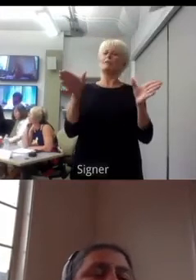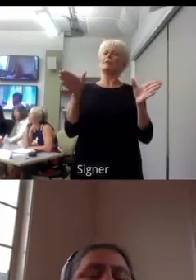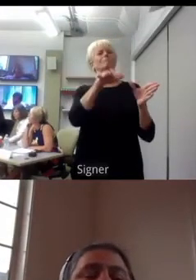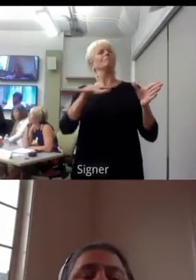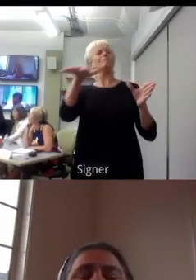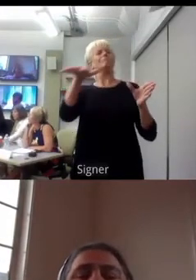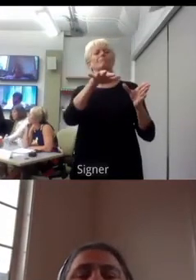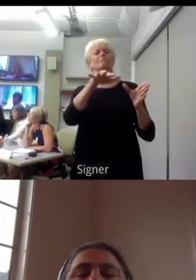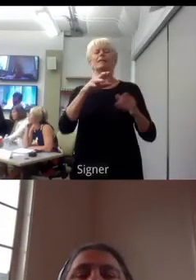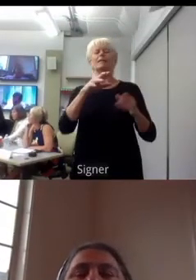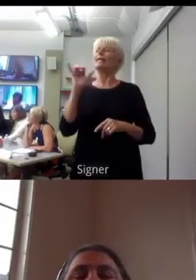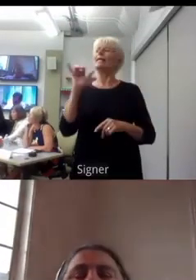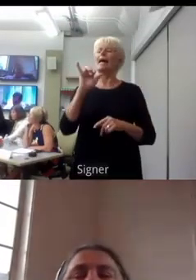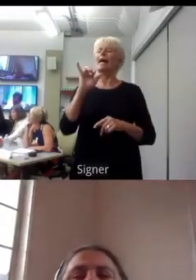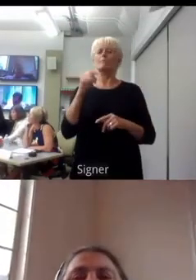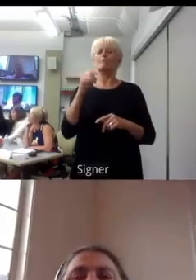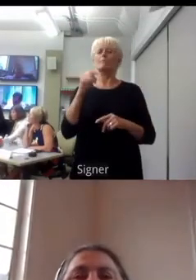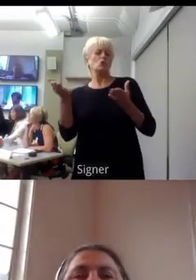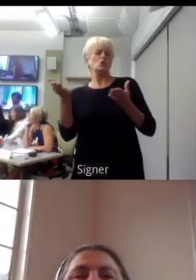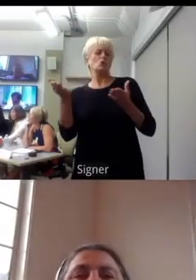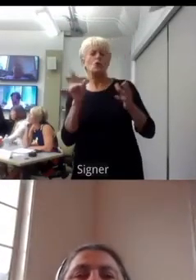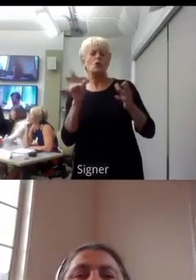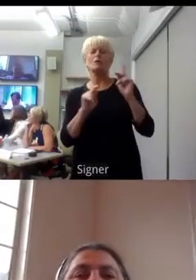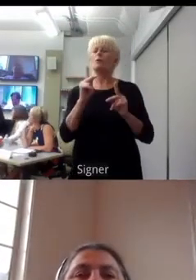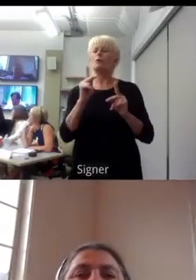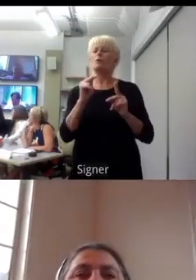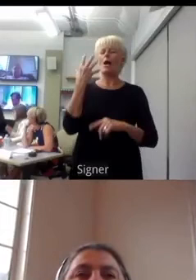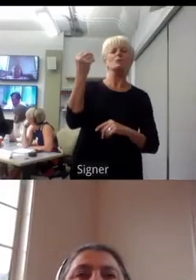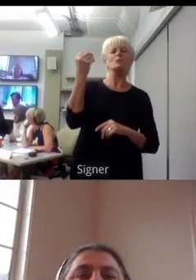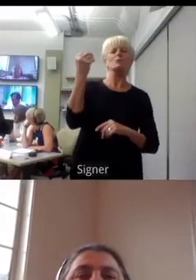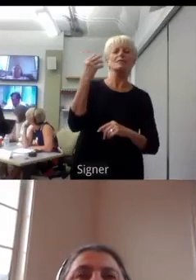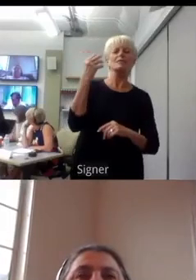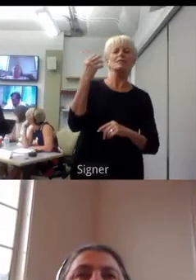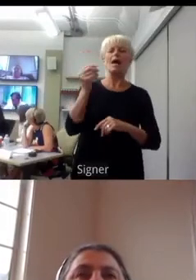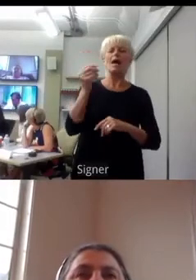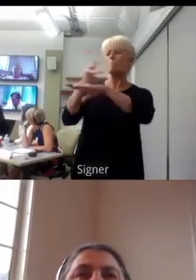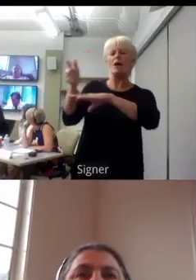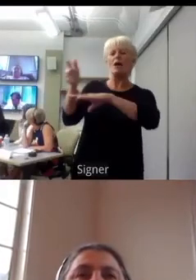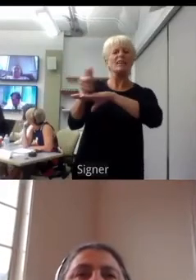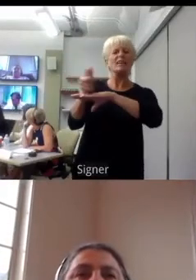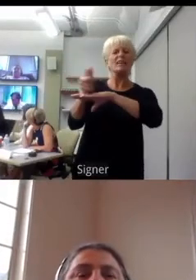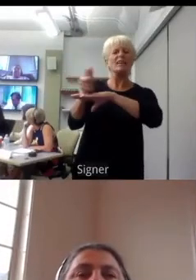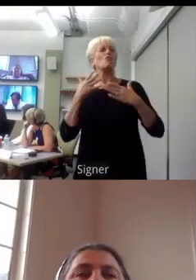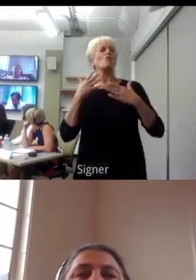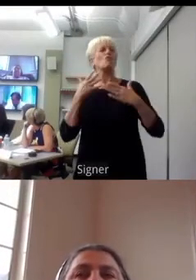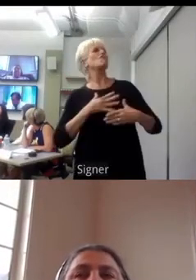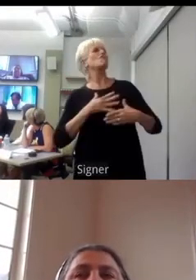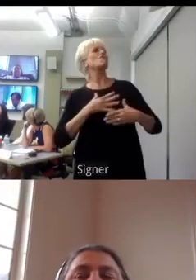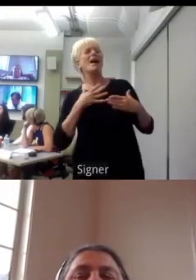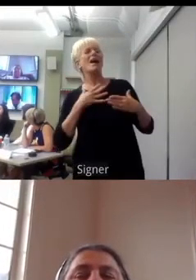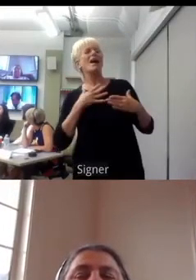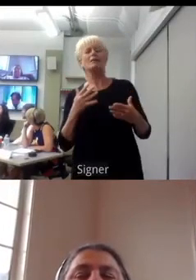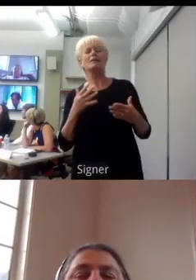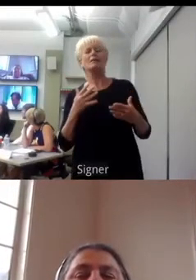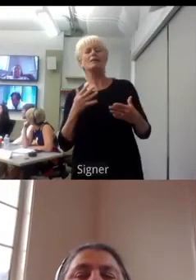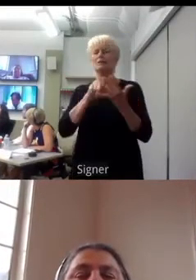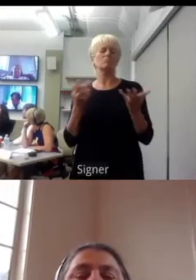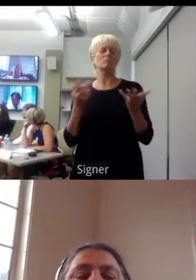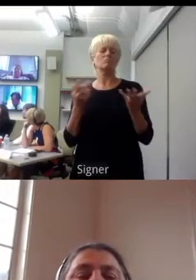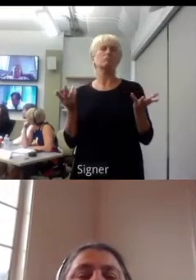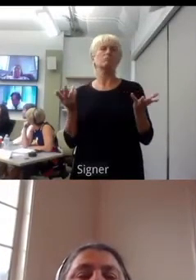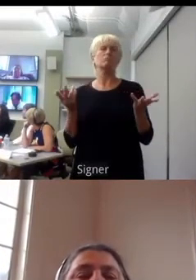or outside parking spaces, recreation trails, and so on. Can you give me some examples